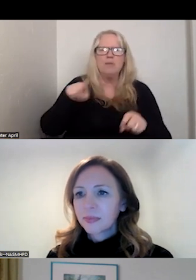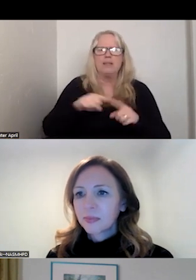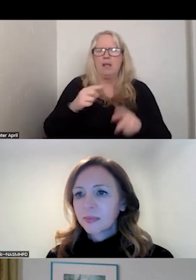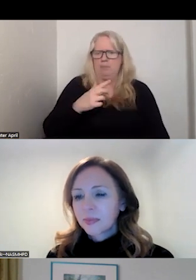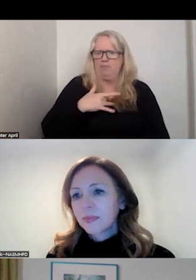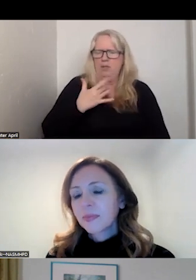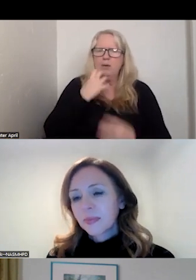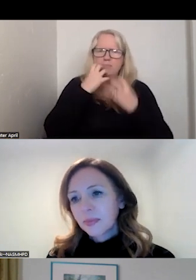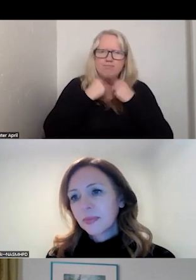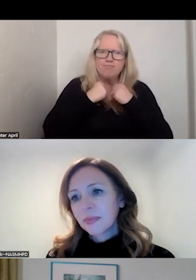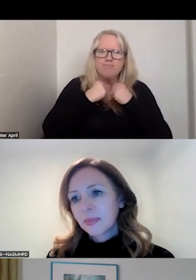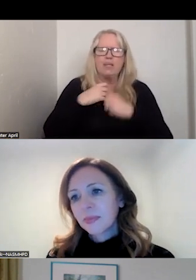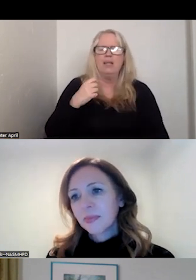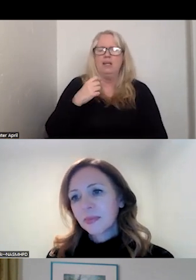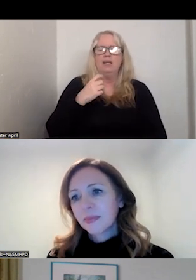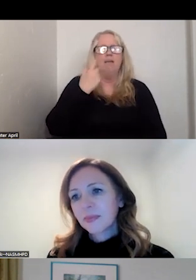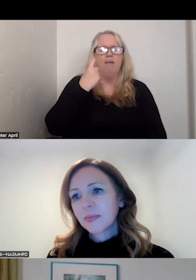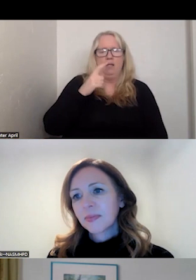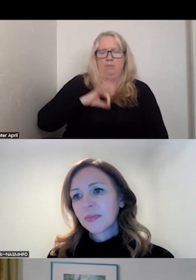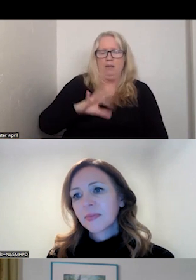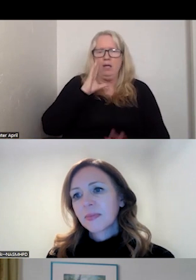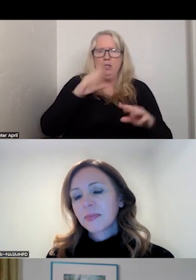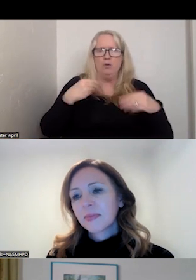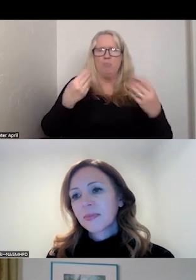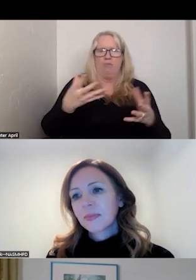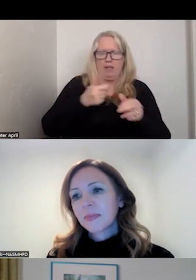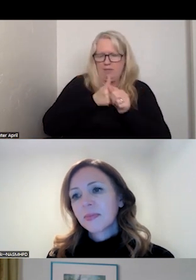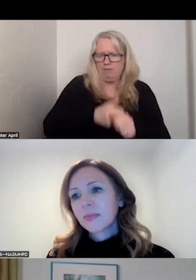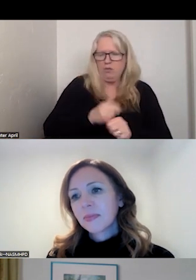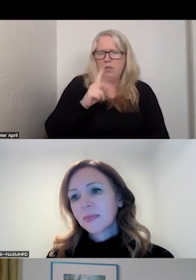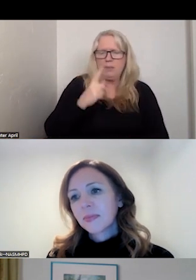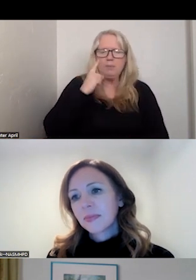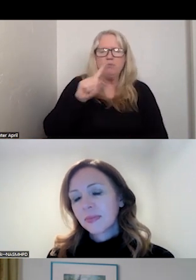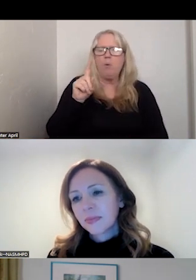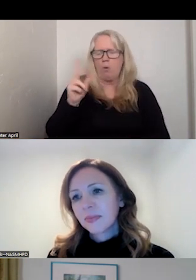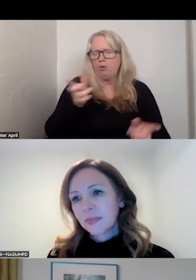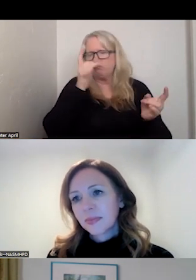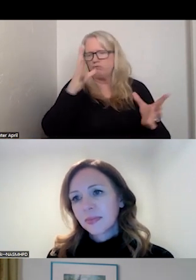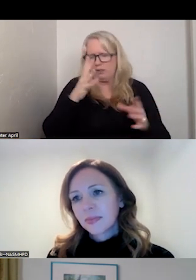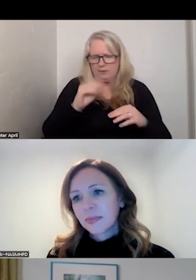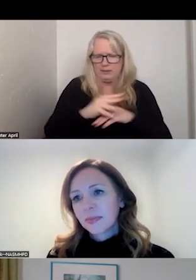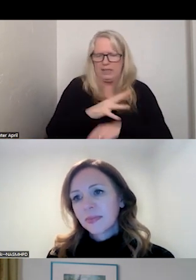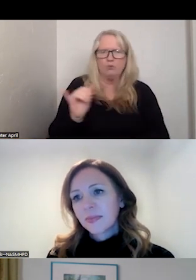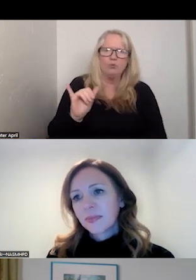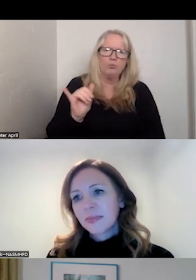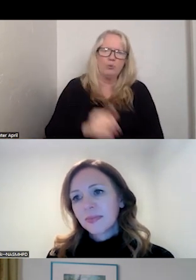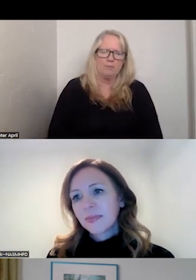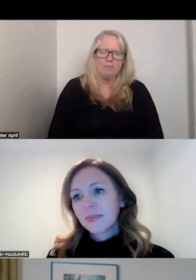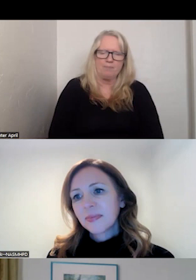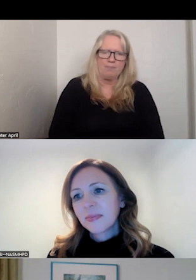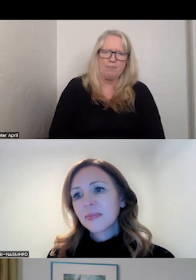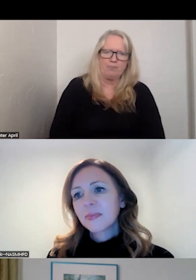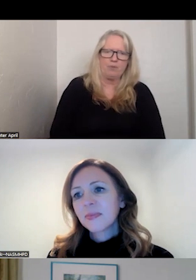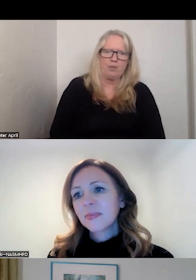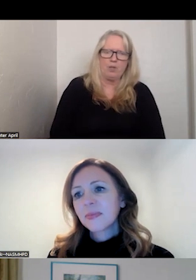for. There are benefits to providing follow-up for crisis counselors as well. We